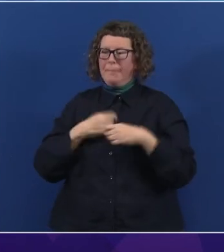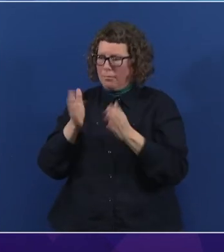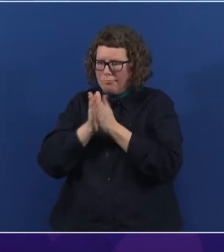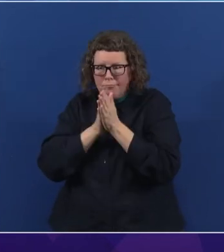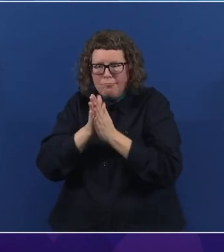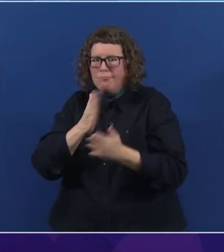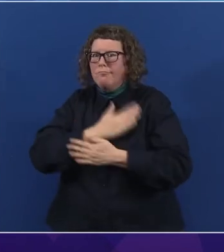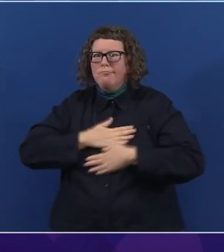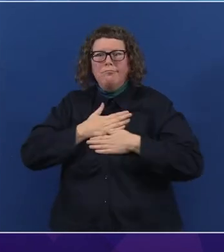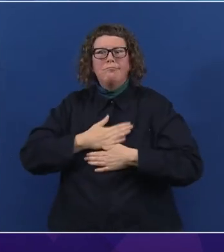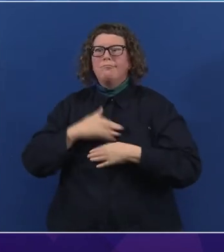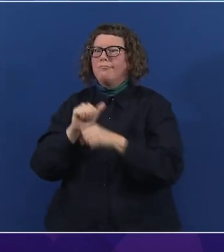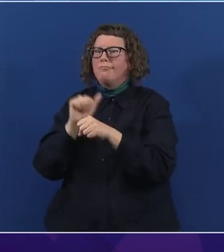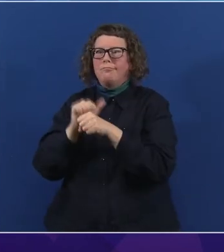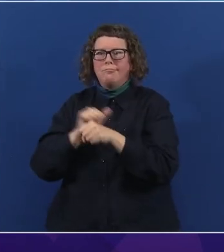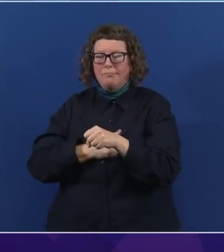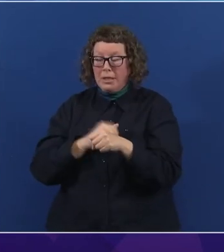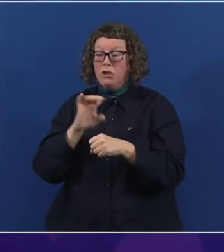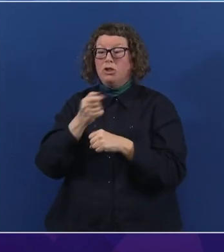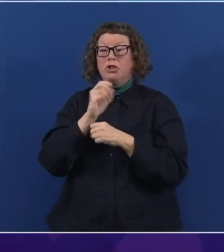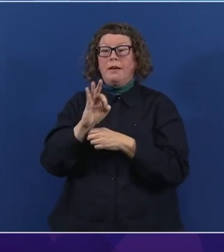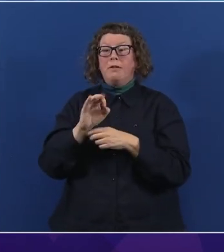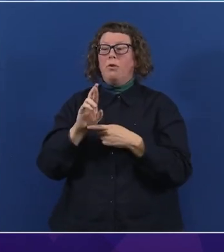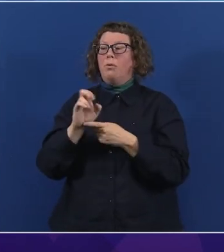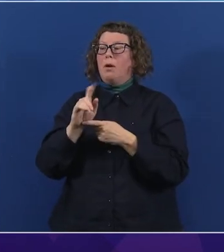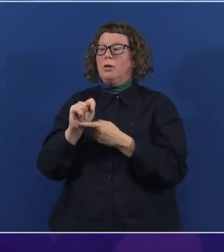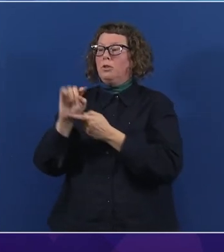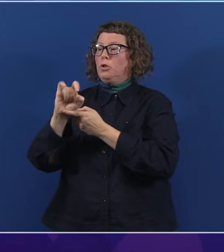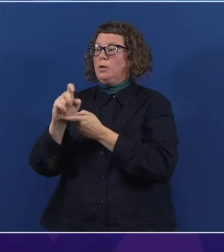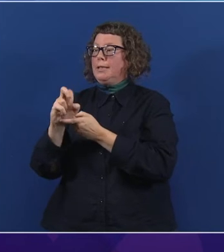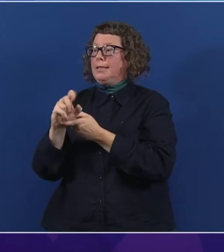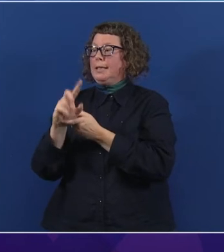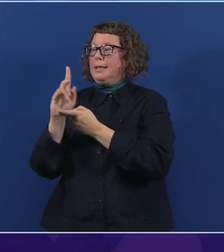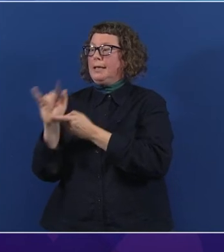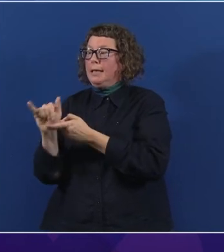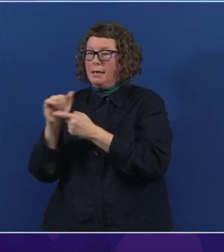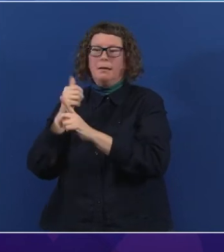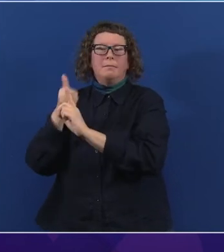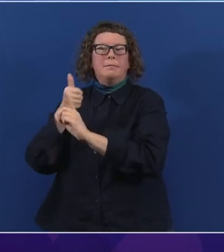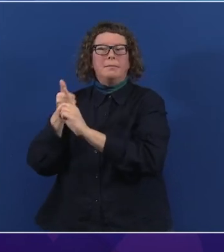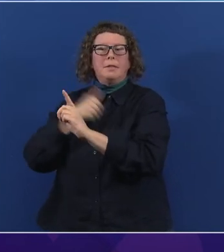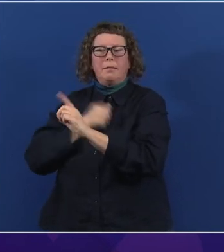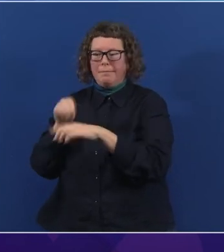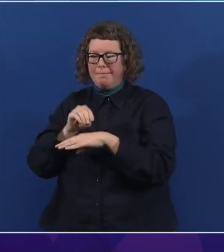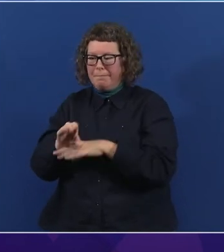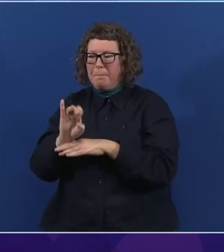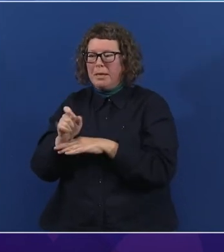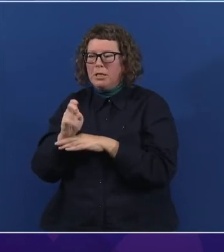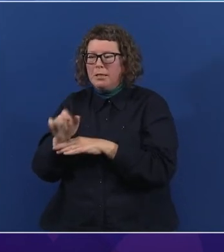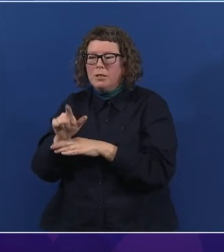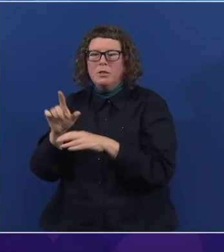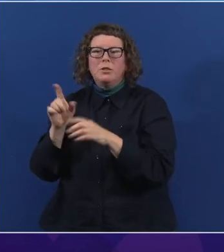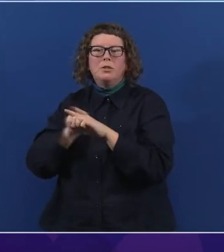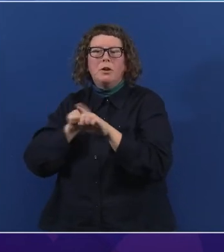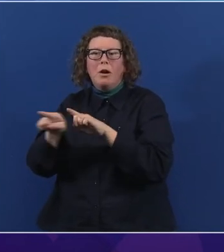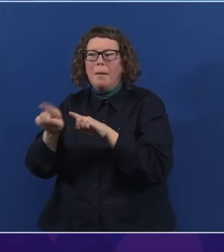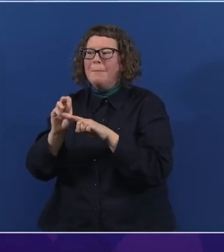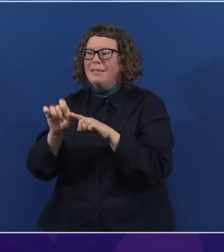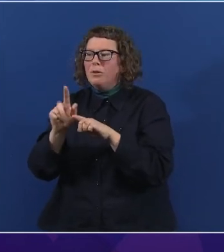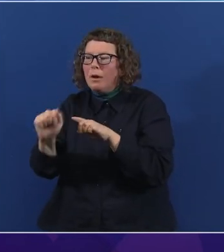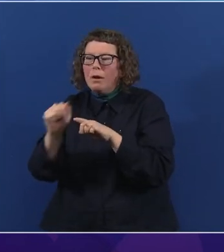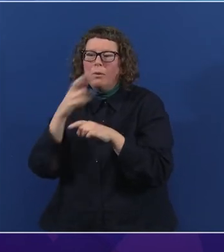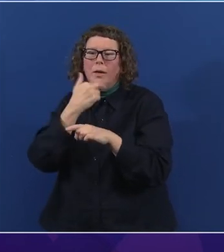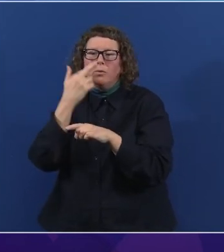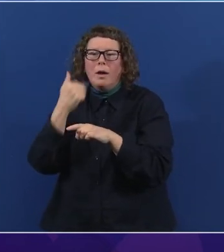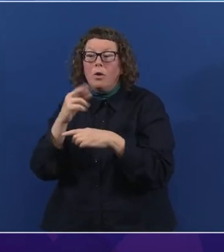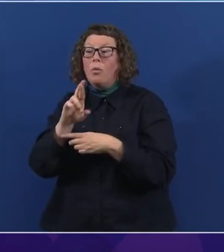of his industry. Chef Robert Sulaticki is the force behind the Michelin-starred Madeira restaurant